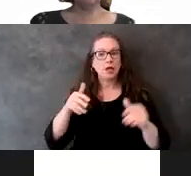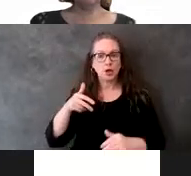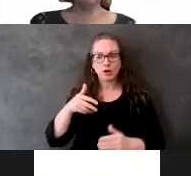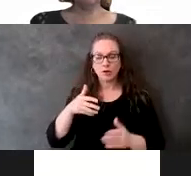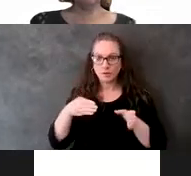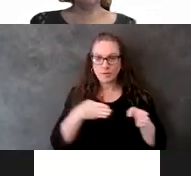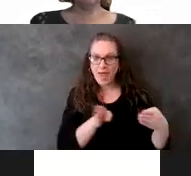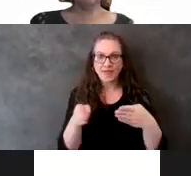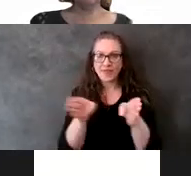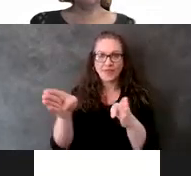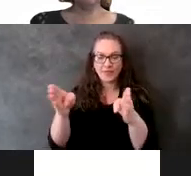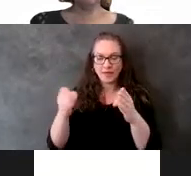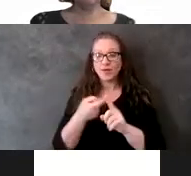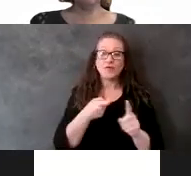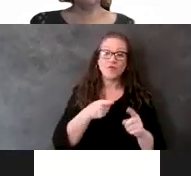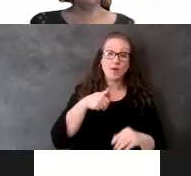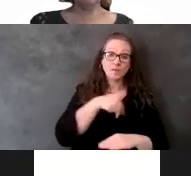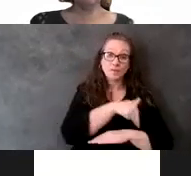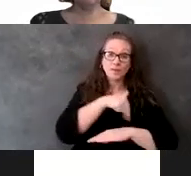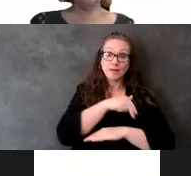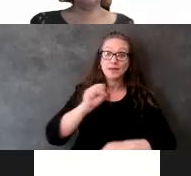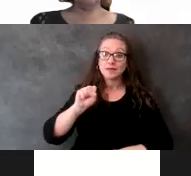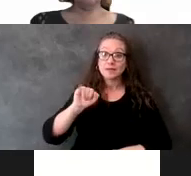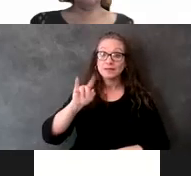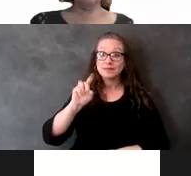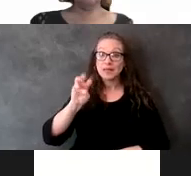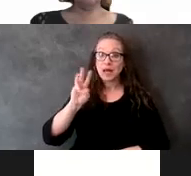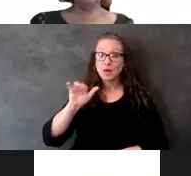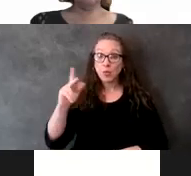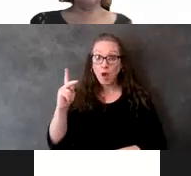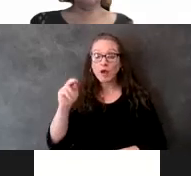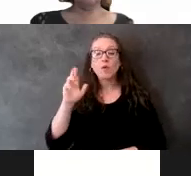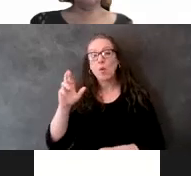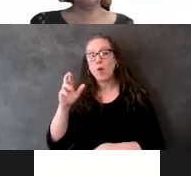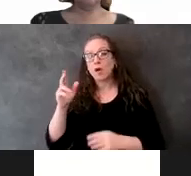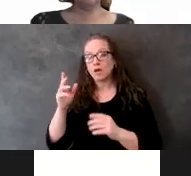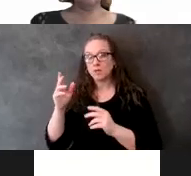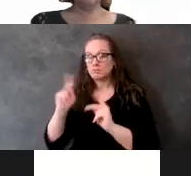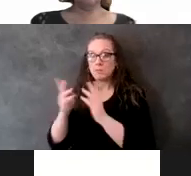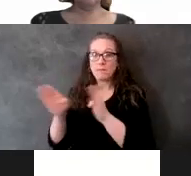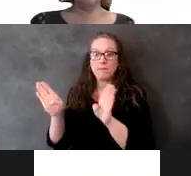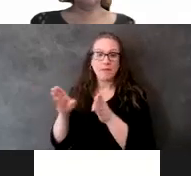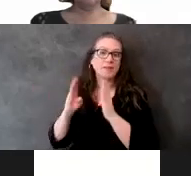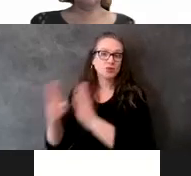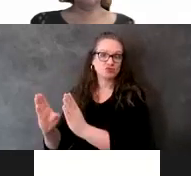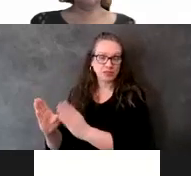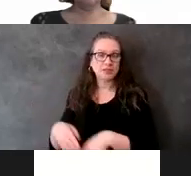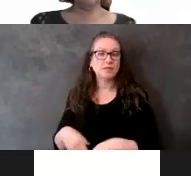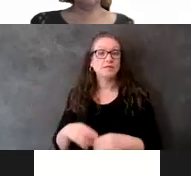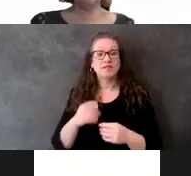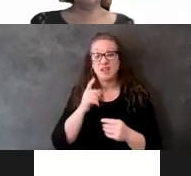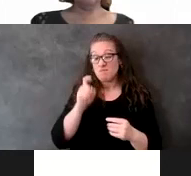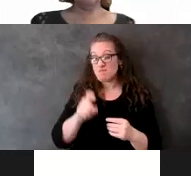sidewalk or the public transit stop. An accessible route into and through the public areas.